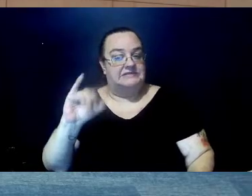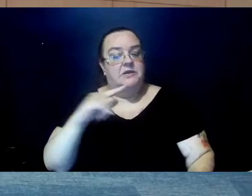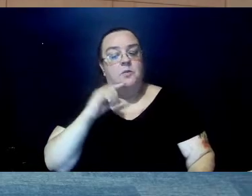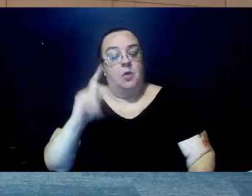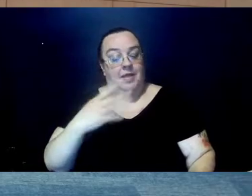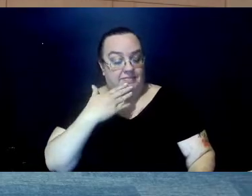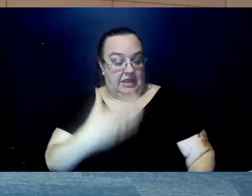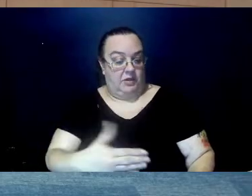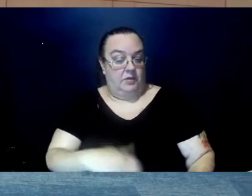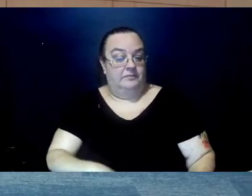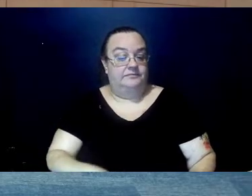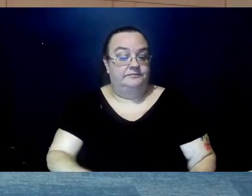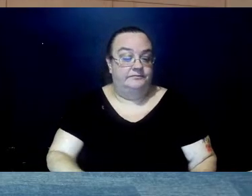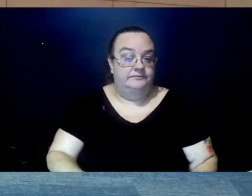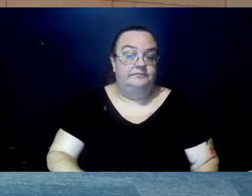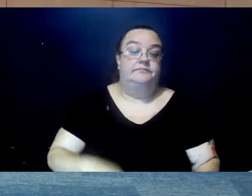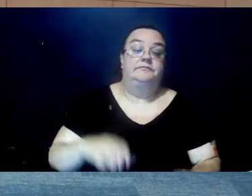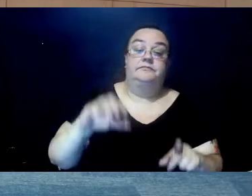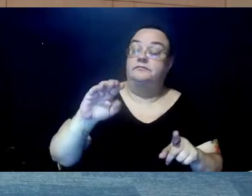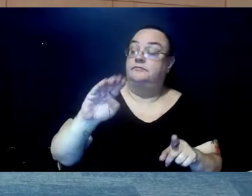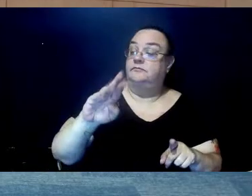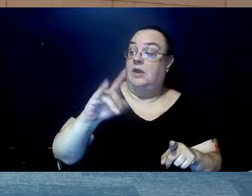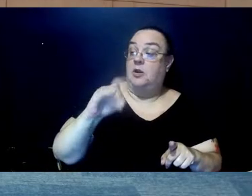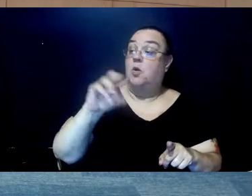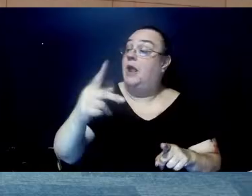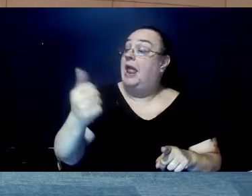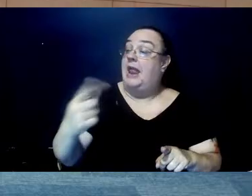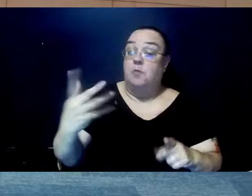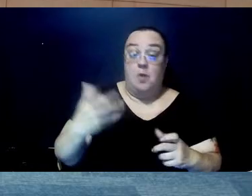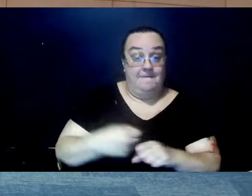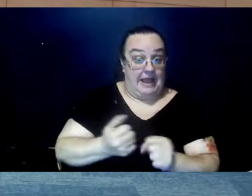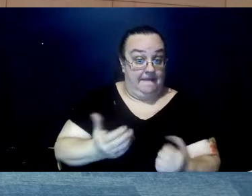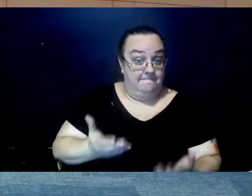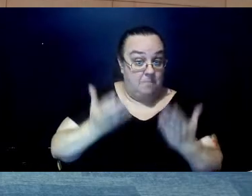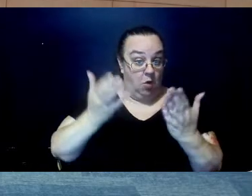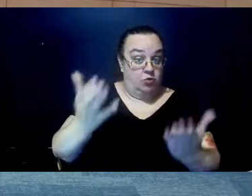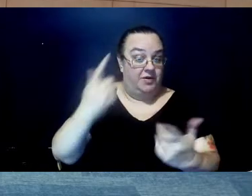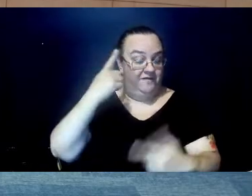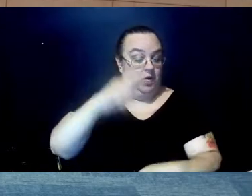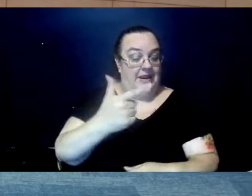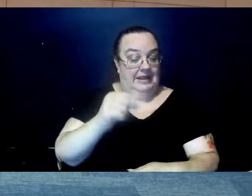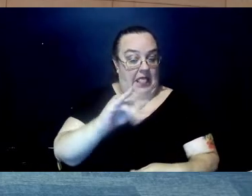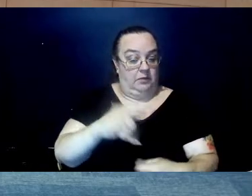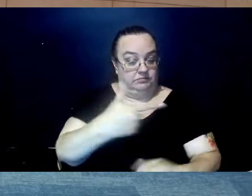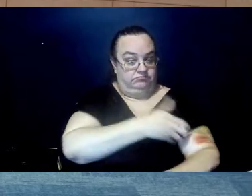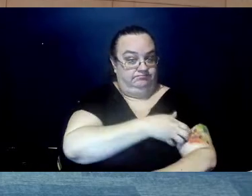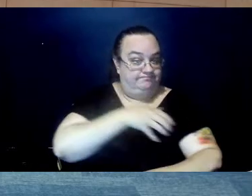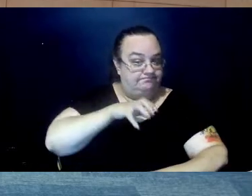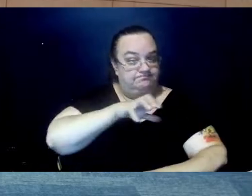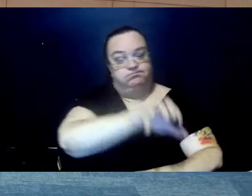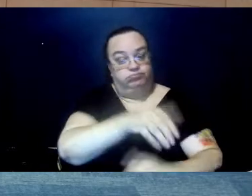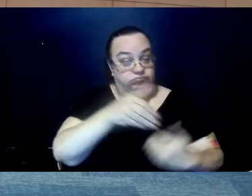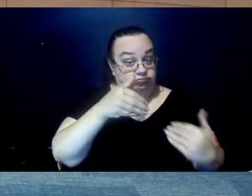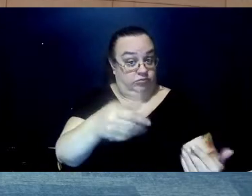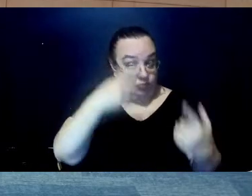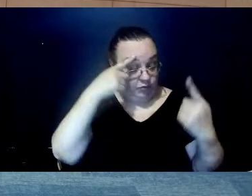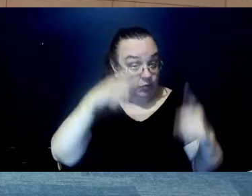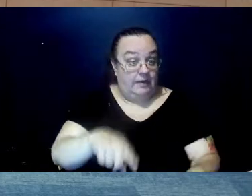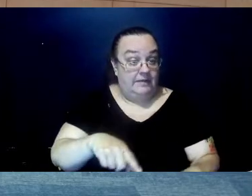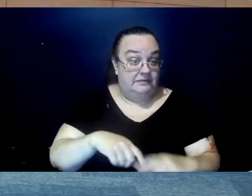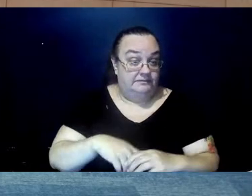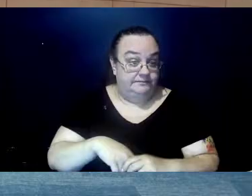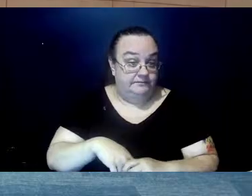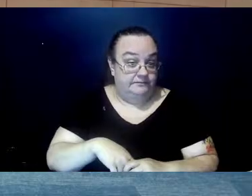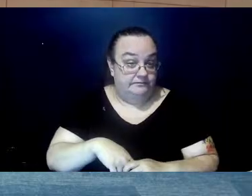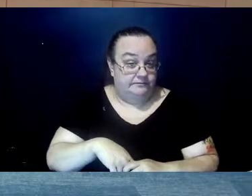All right, would anyone like to make a motion to empower Mr. Galloway to enter into an agreement? Yes. I would